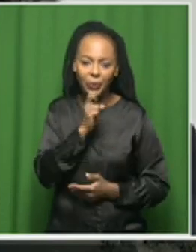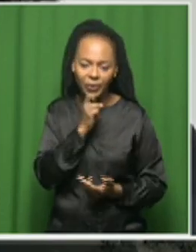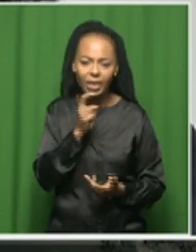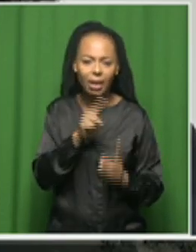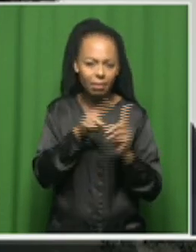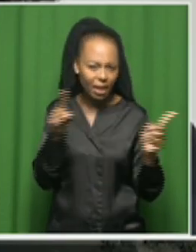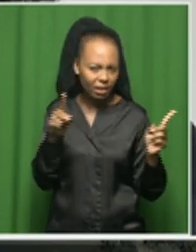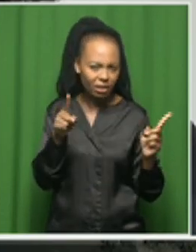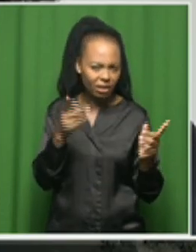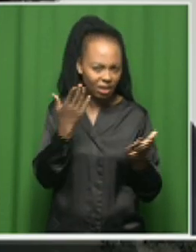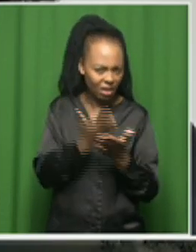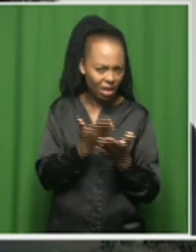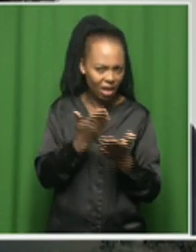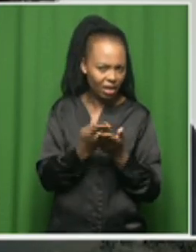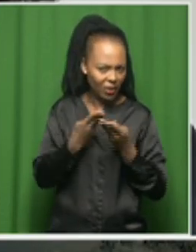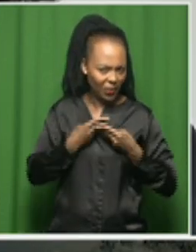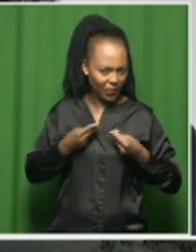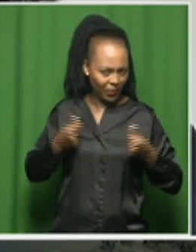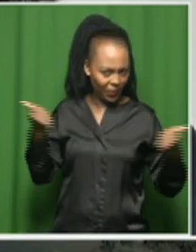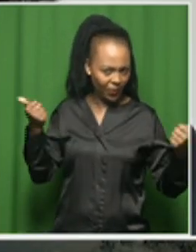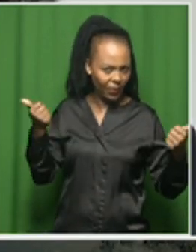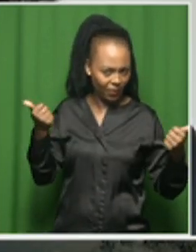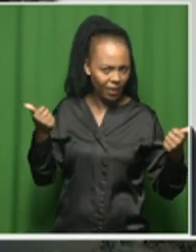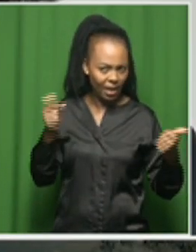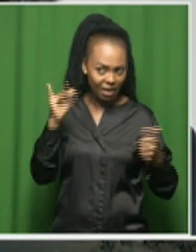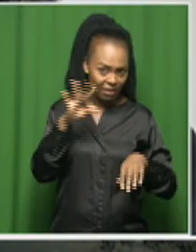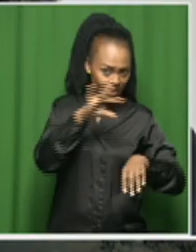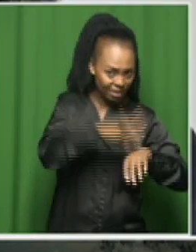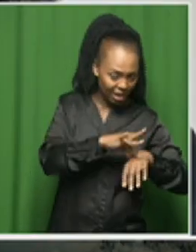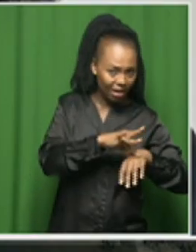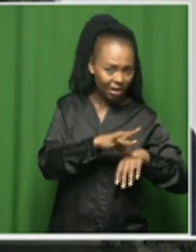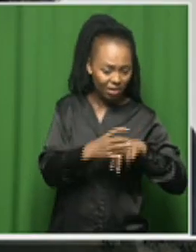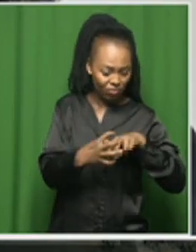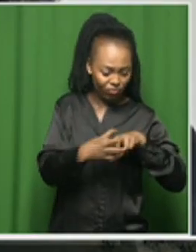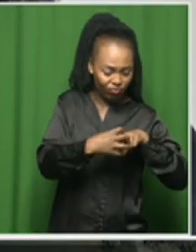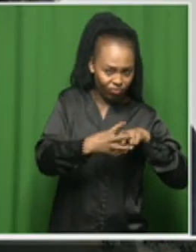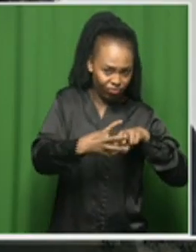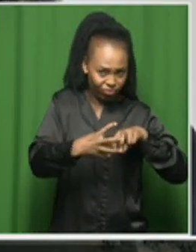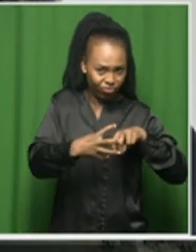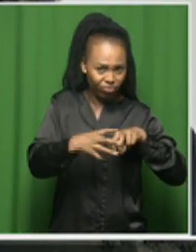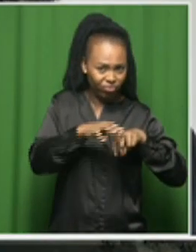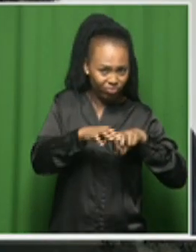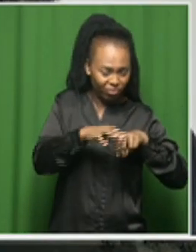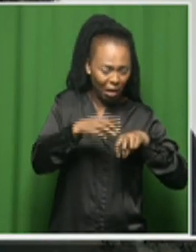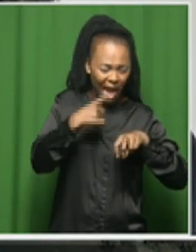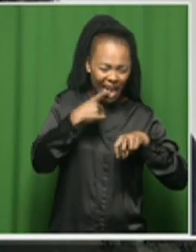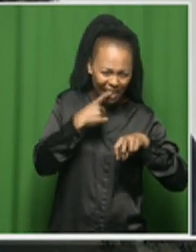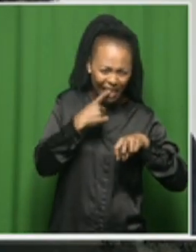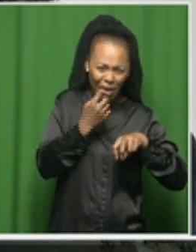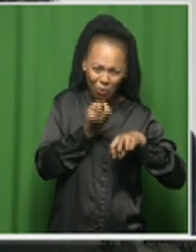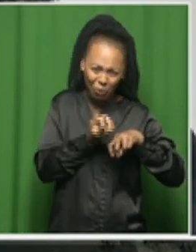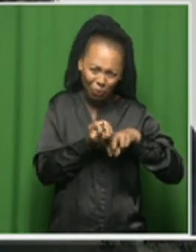gout reversible? Is it something you can get rid of, or is it something that stays in you and then just flares up now and again?